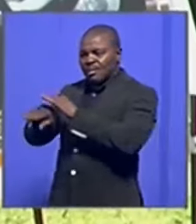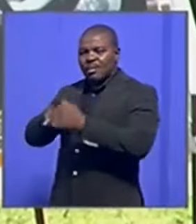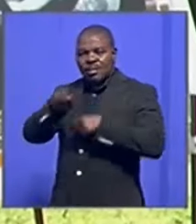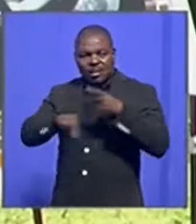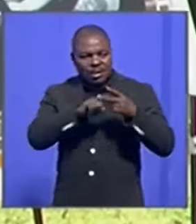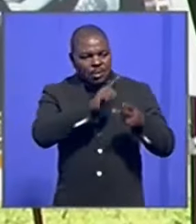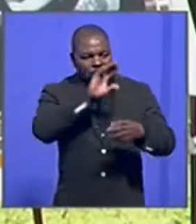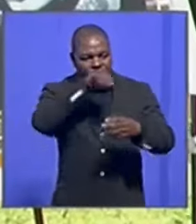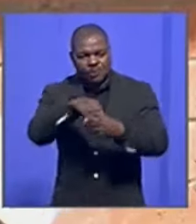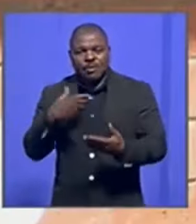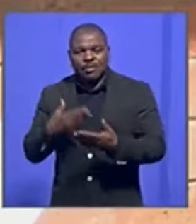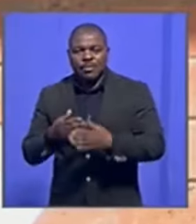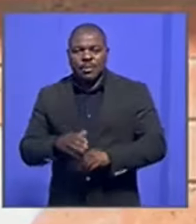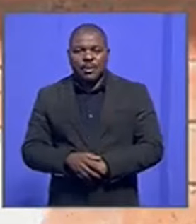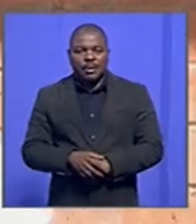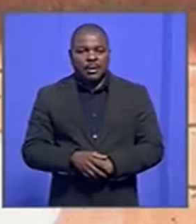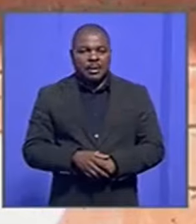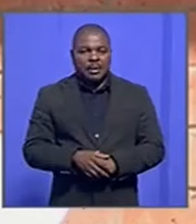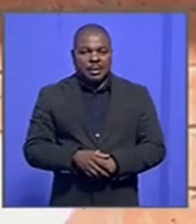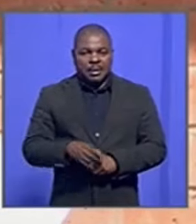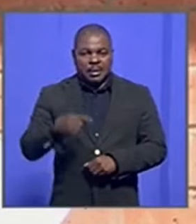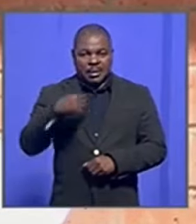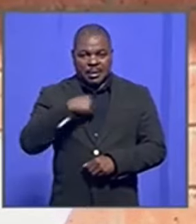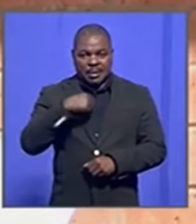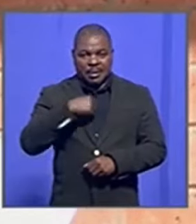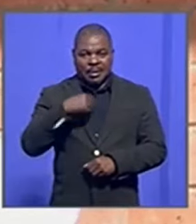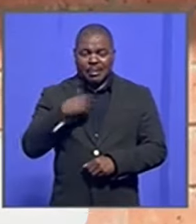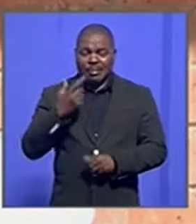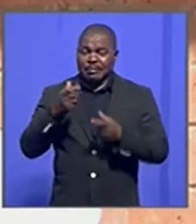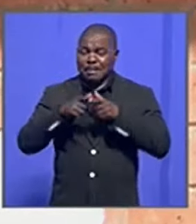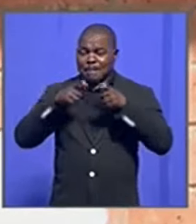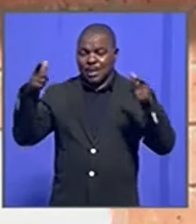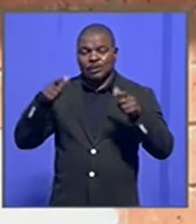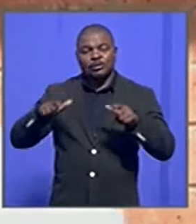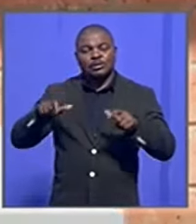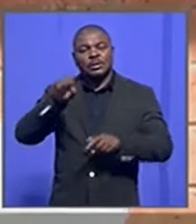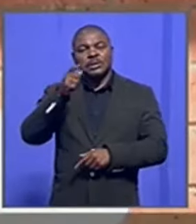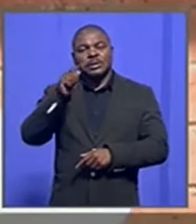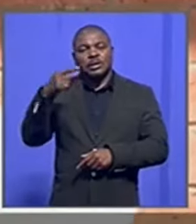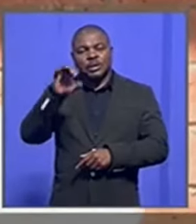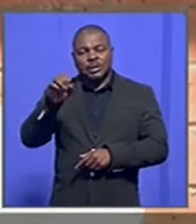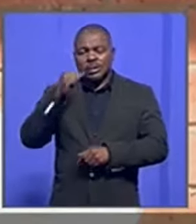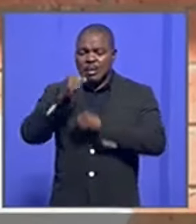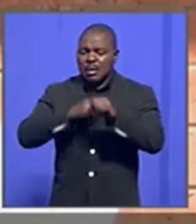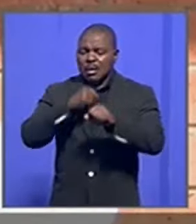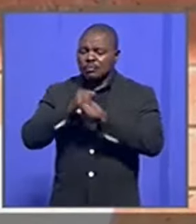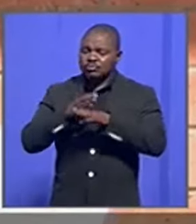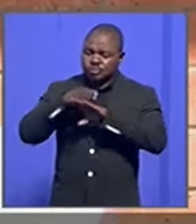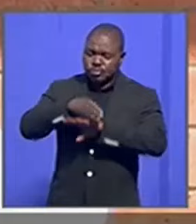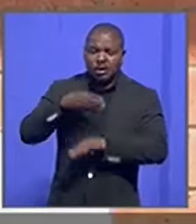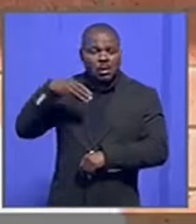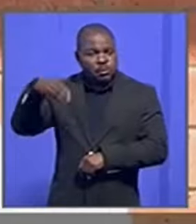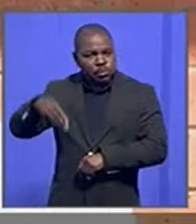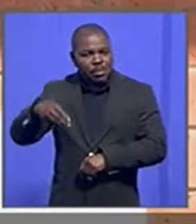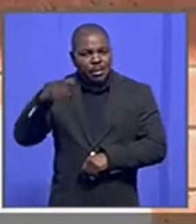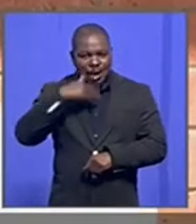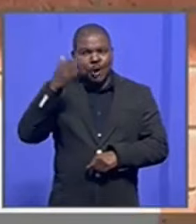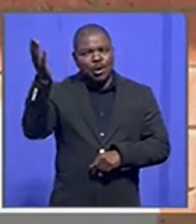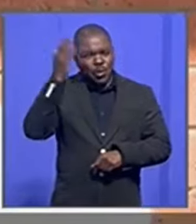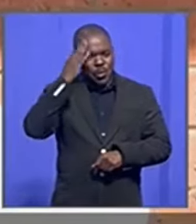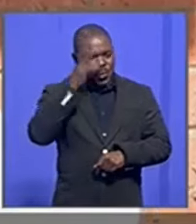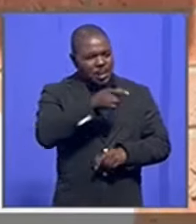eo ba e tsayang. Nna ke bile part ya the big stages for a lot of years and ke a tseba le gore na e nketseditse eng career-eng